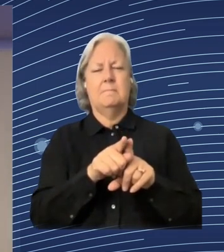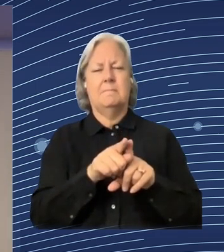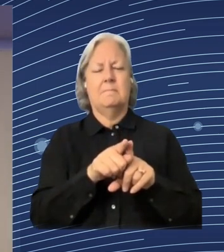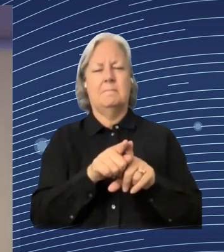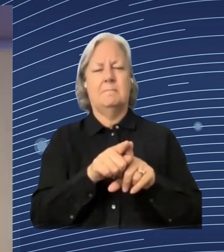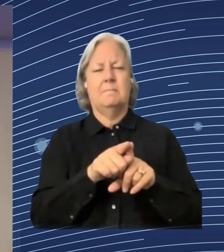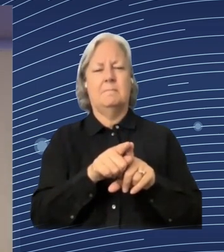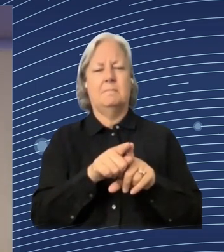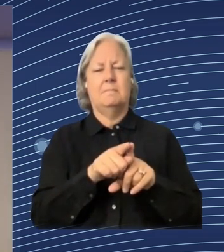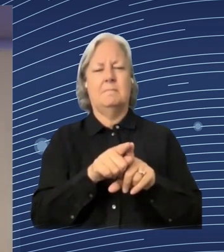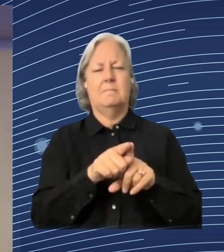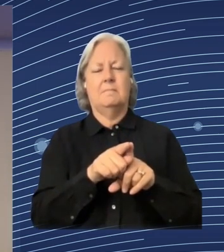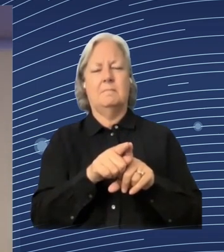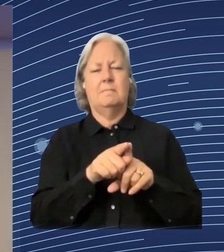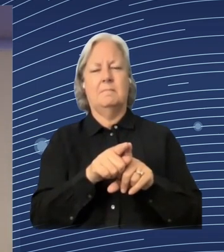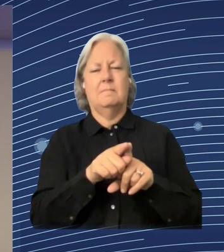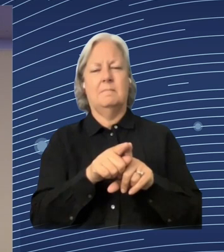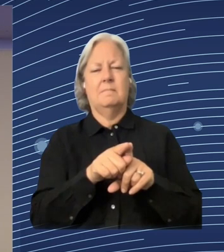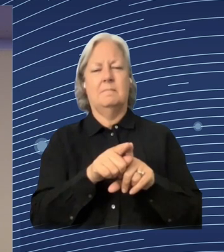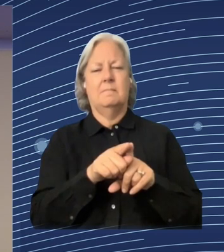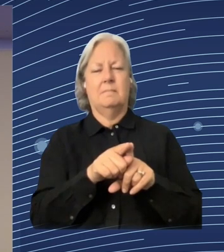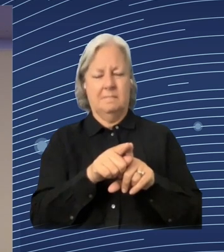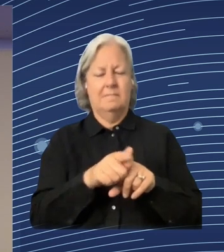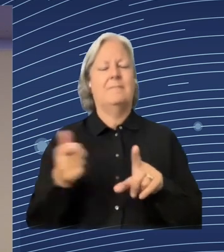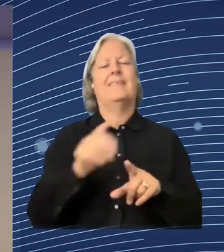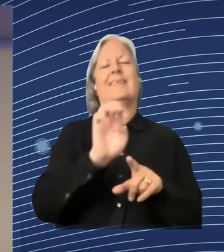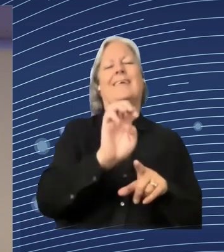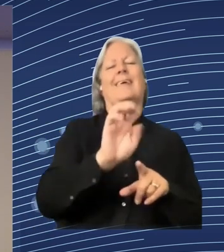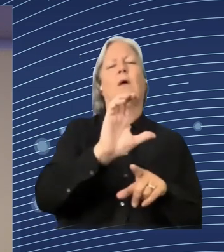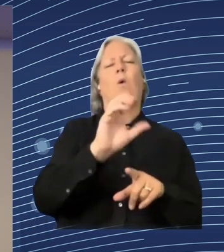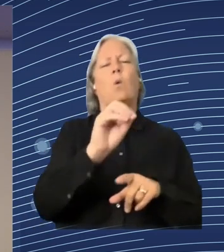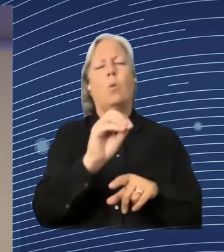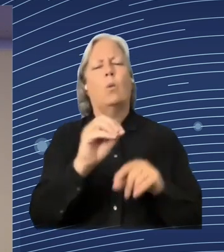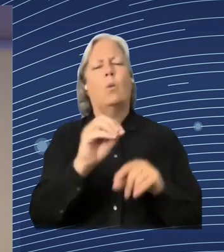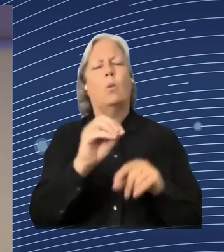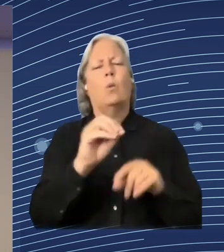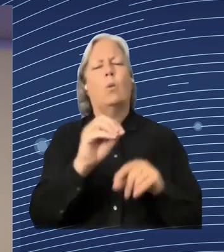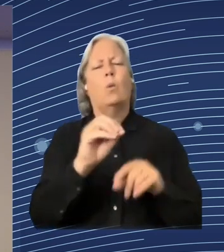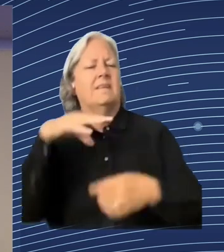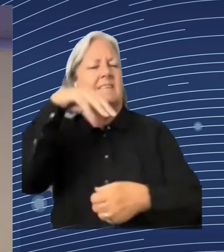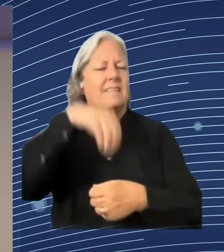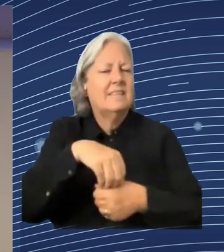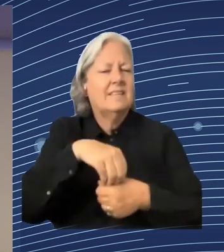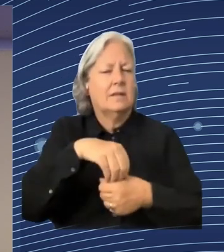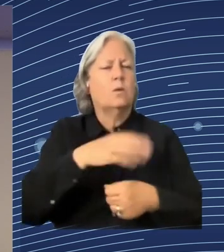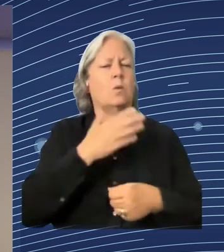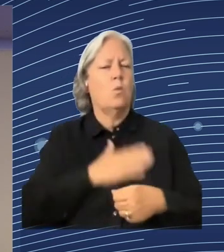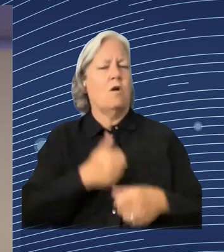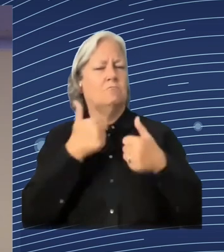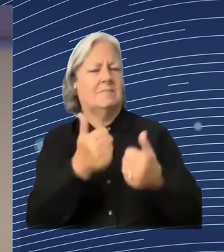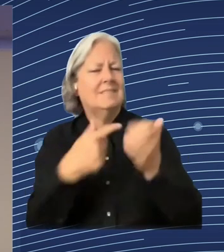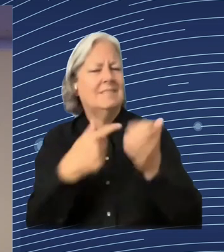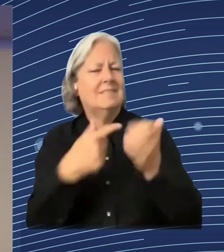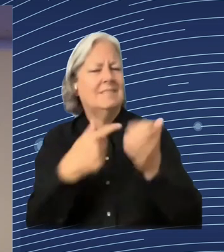a worker, as a, like any role and profile in society, there's no harm or discrimination associated